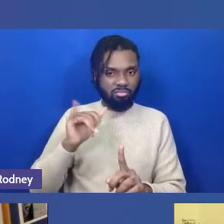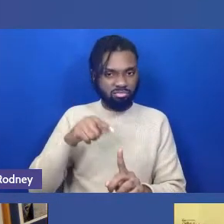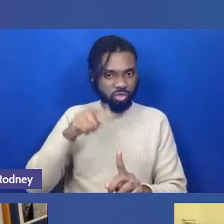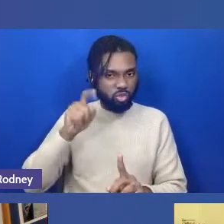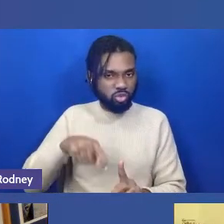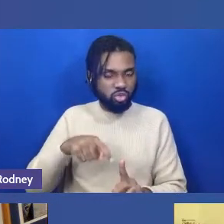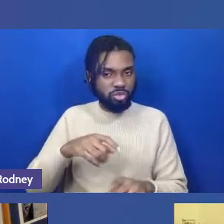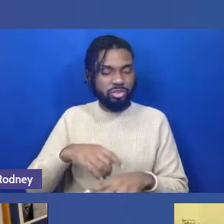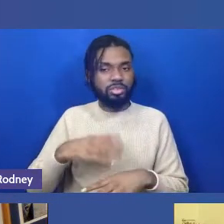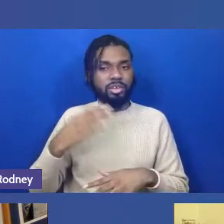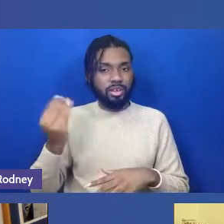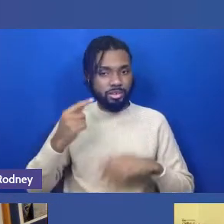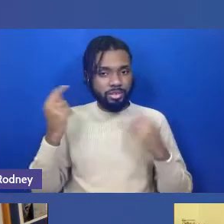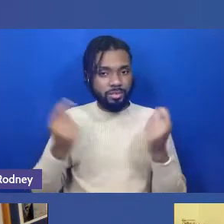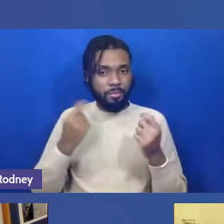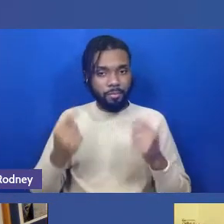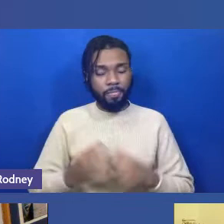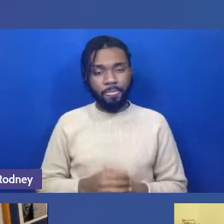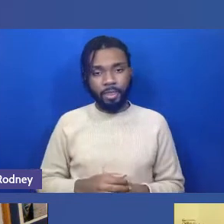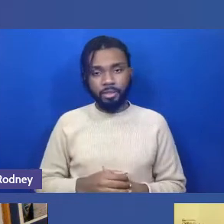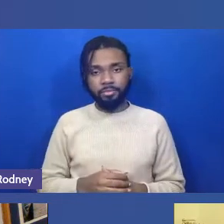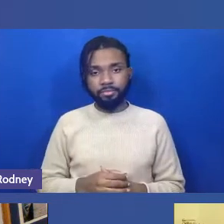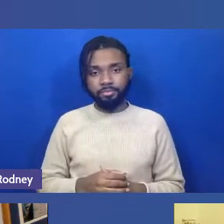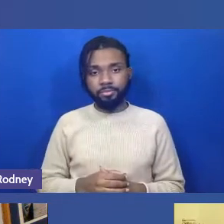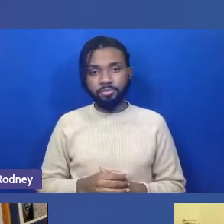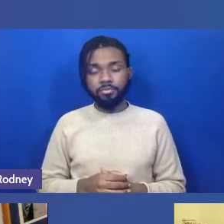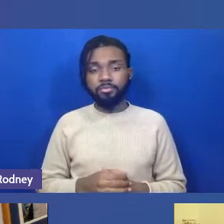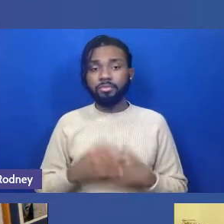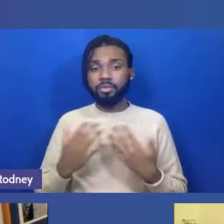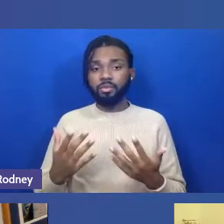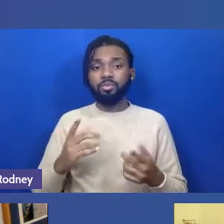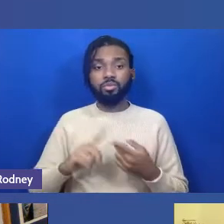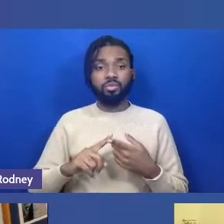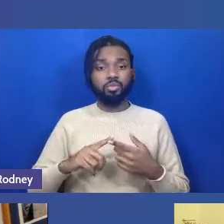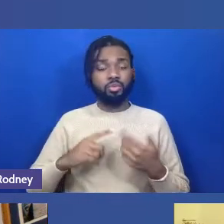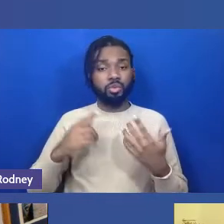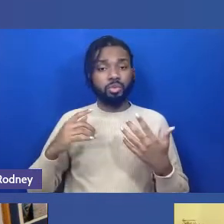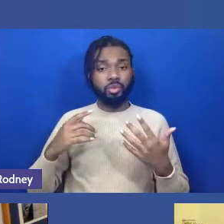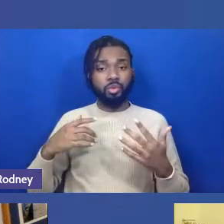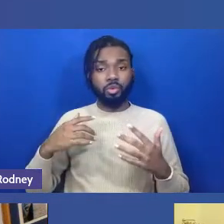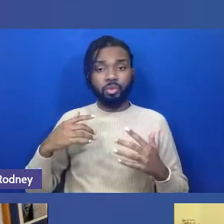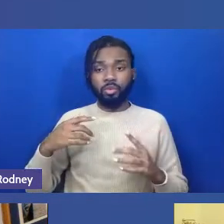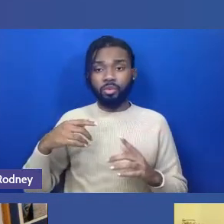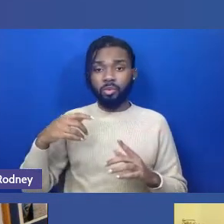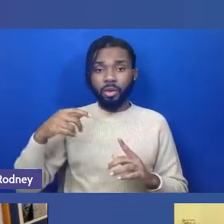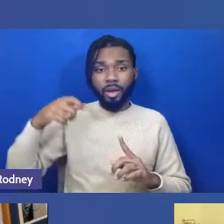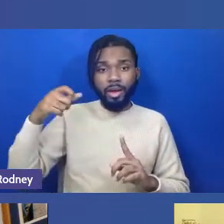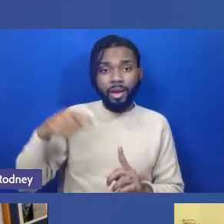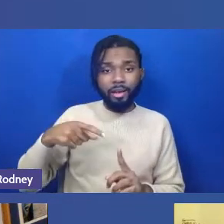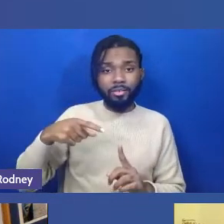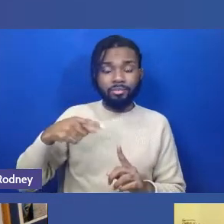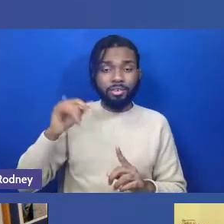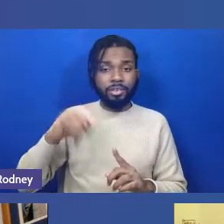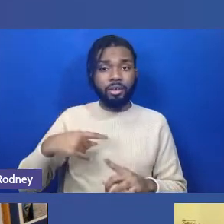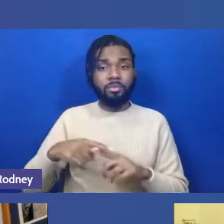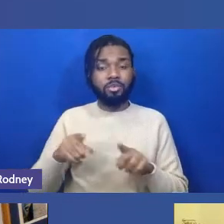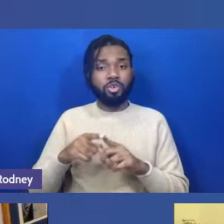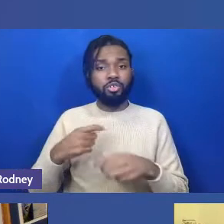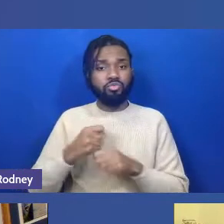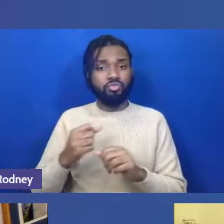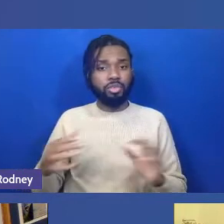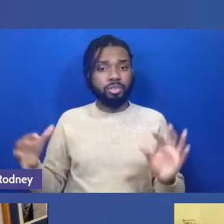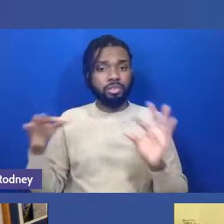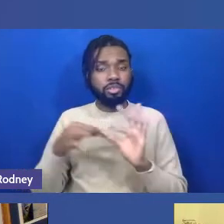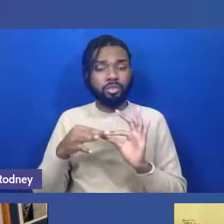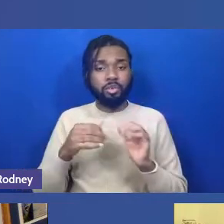and celebrated. And so in order to activate that and to build the bridges between